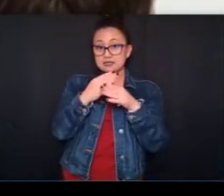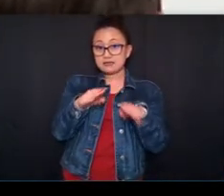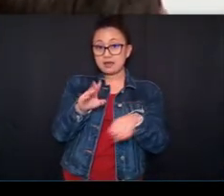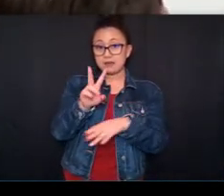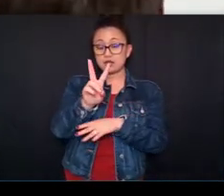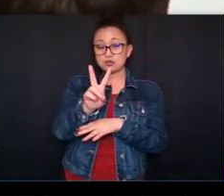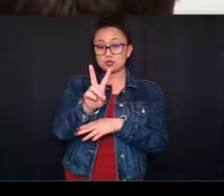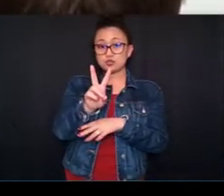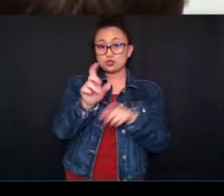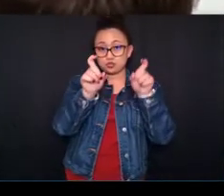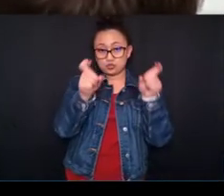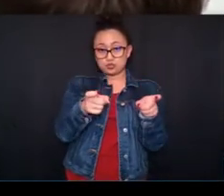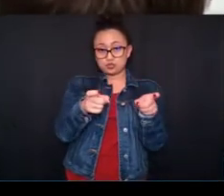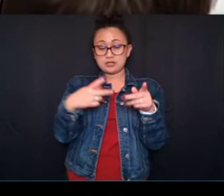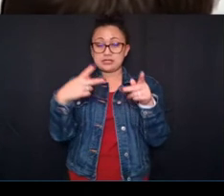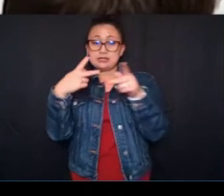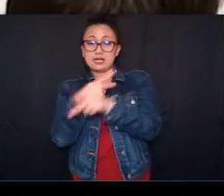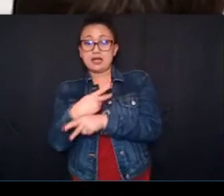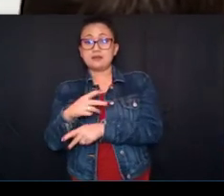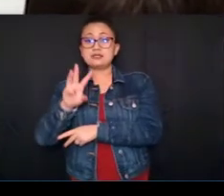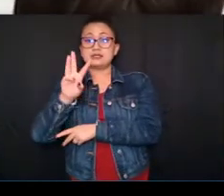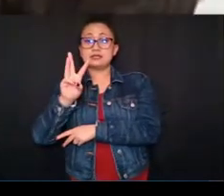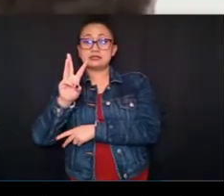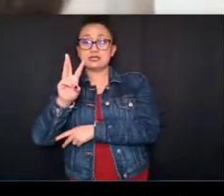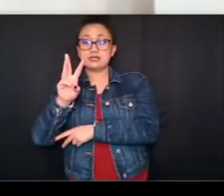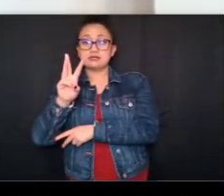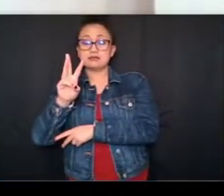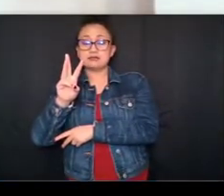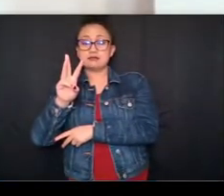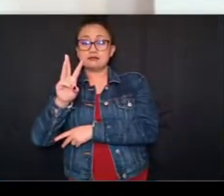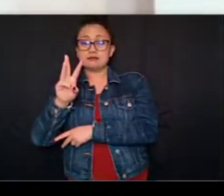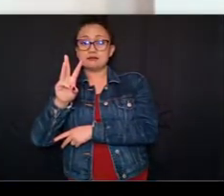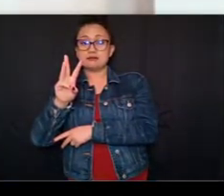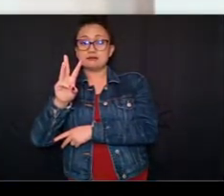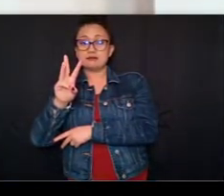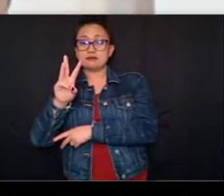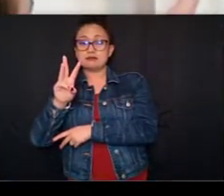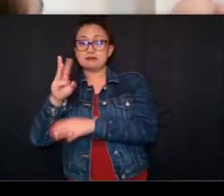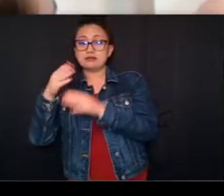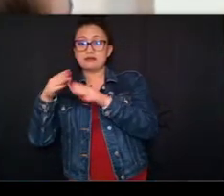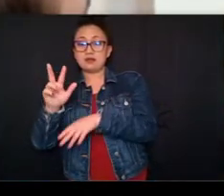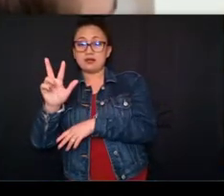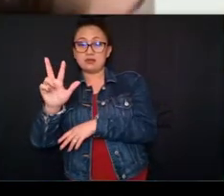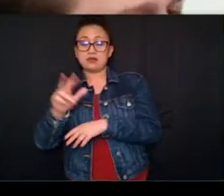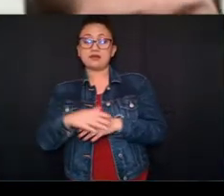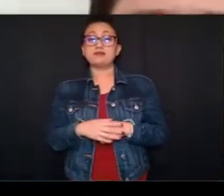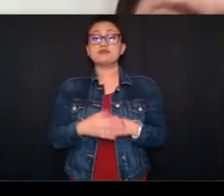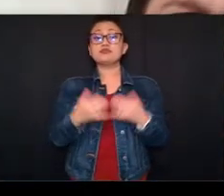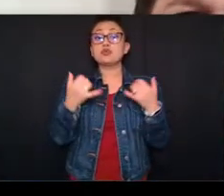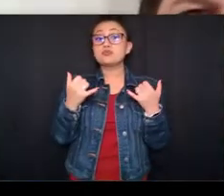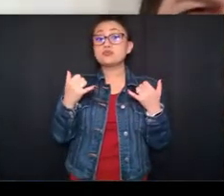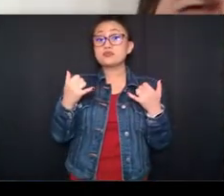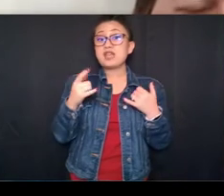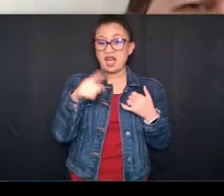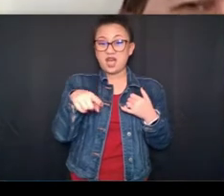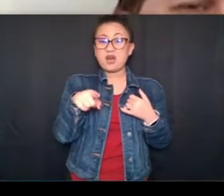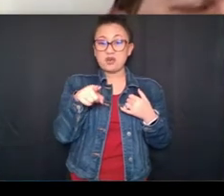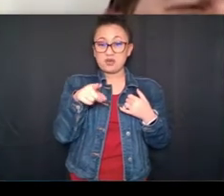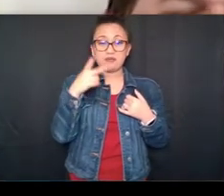times 6 divided by 3. Now here, if you've never seen parentheses in math before, it looks a little bit